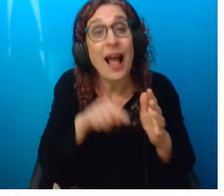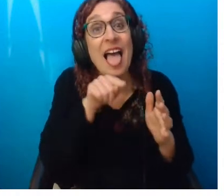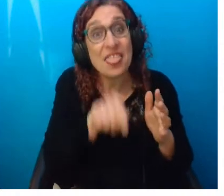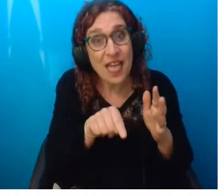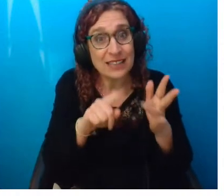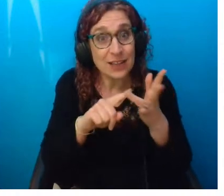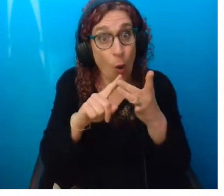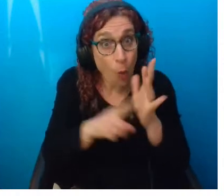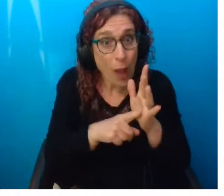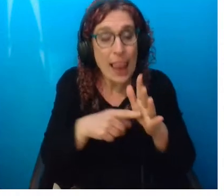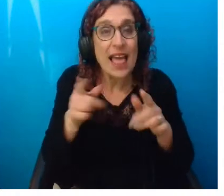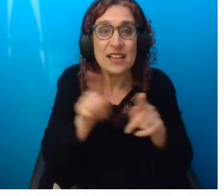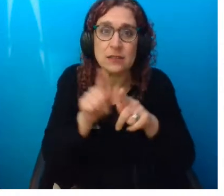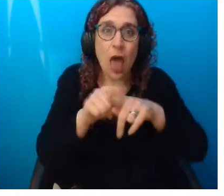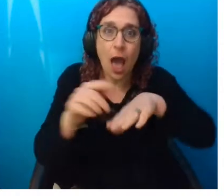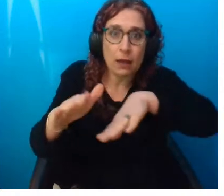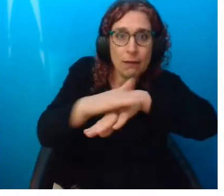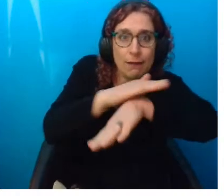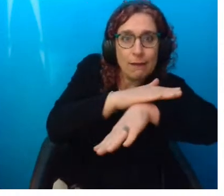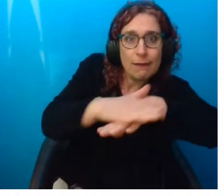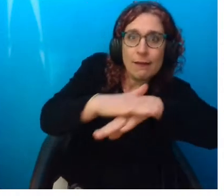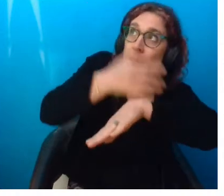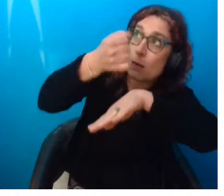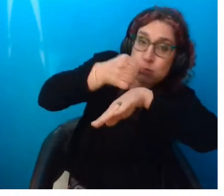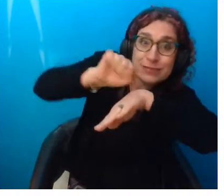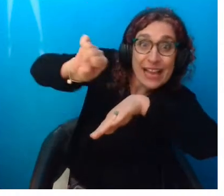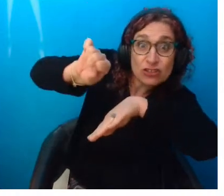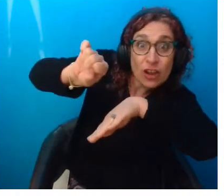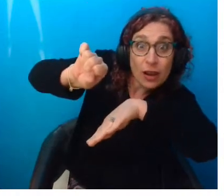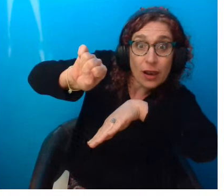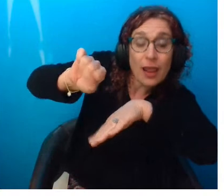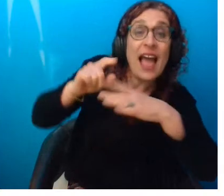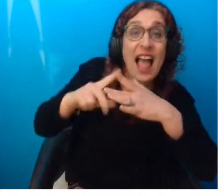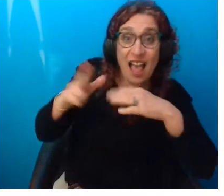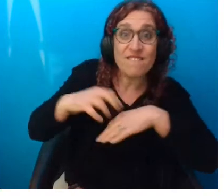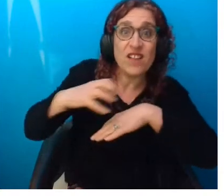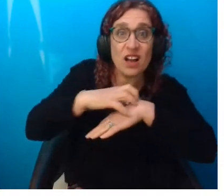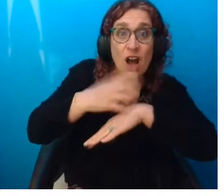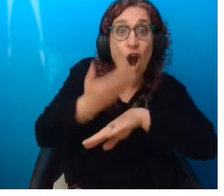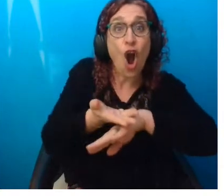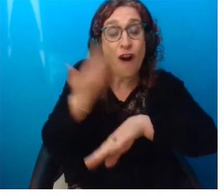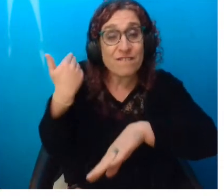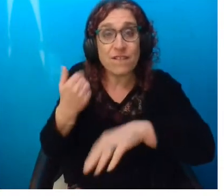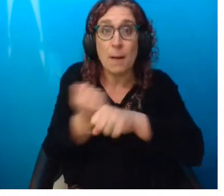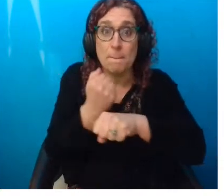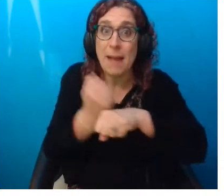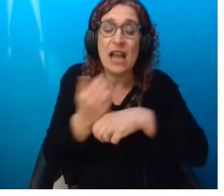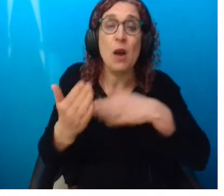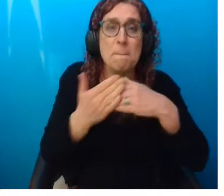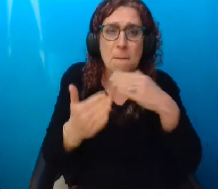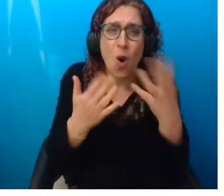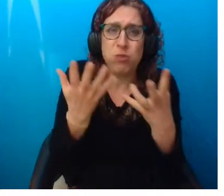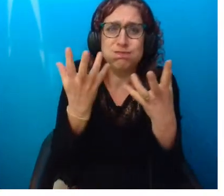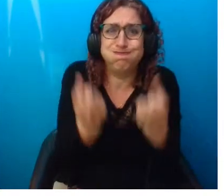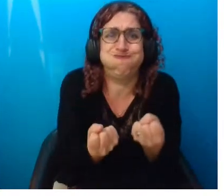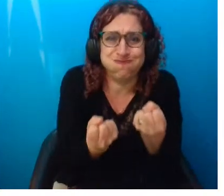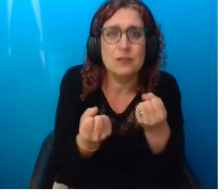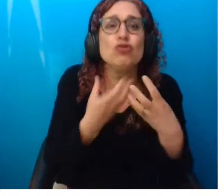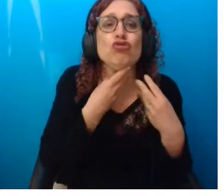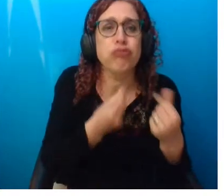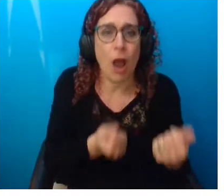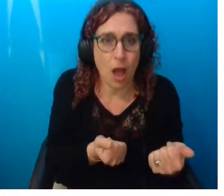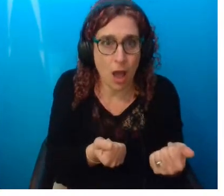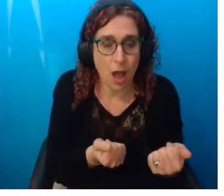inherited, and that leads to more water loss, more drying of the skin, and that allows penetration